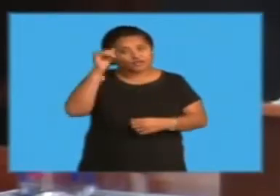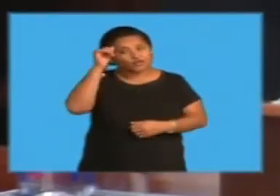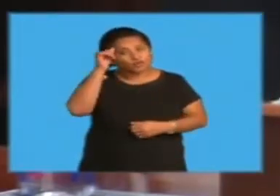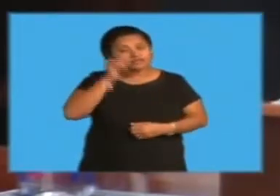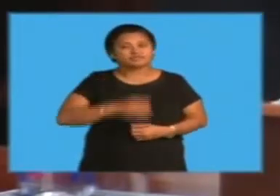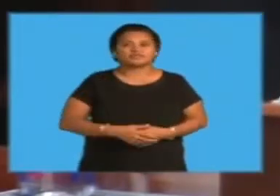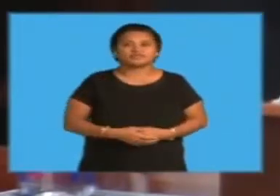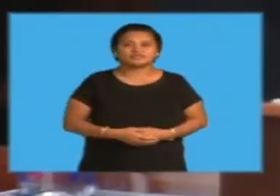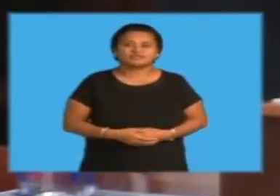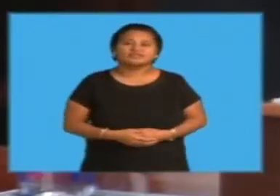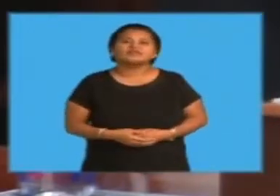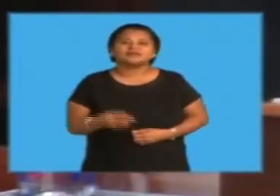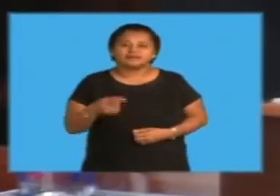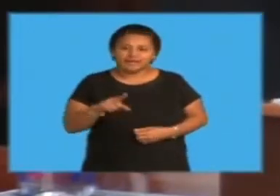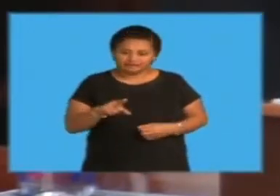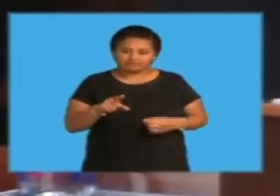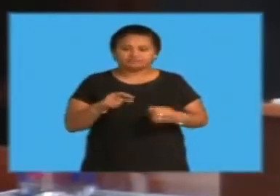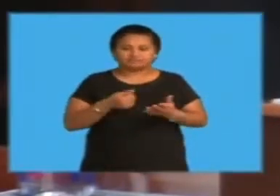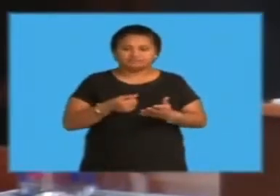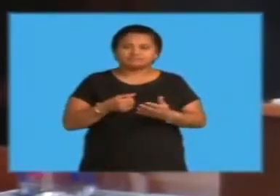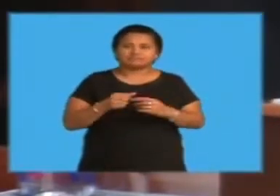trademarks.